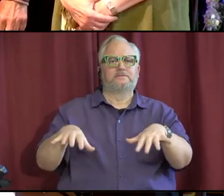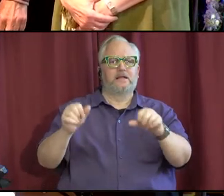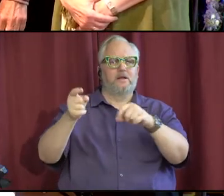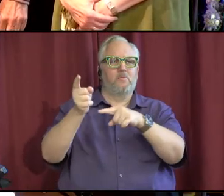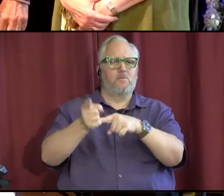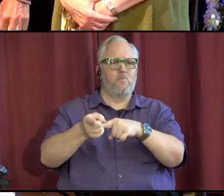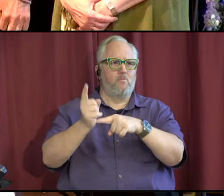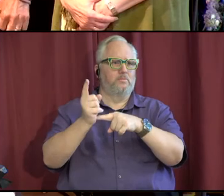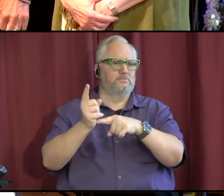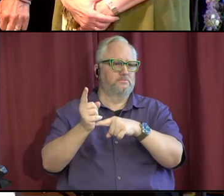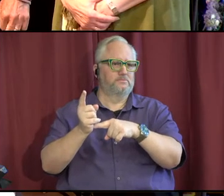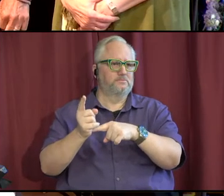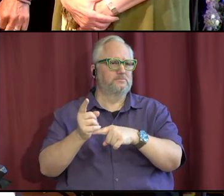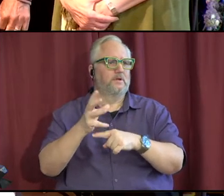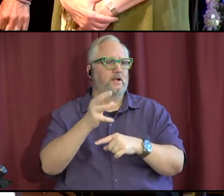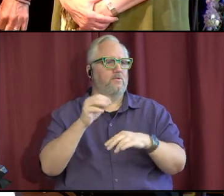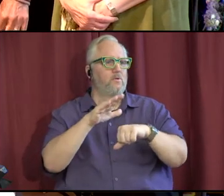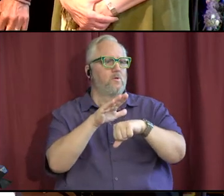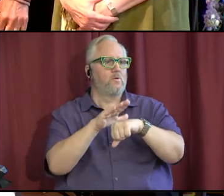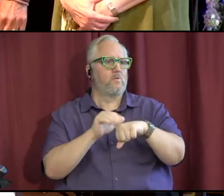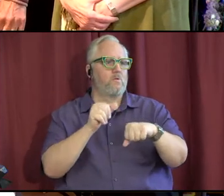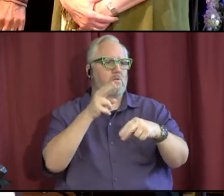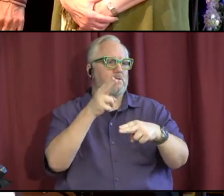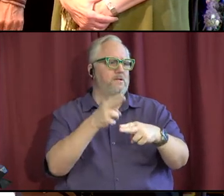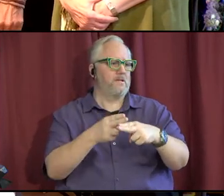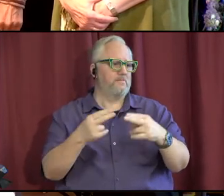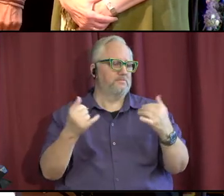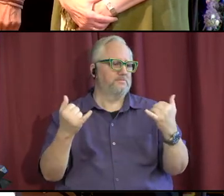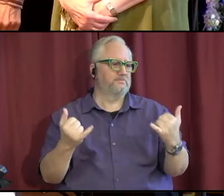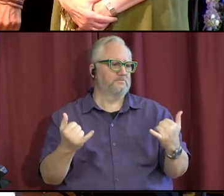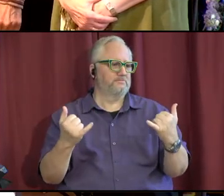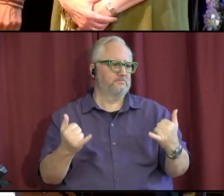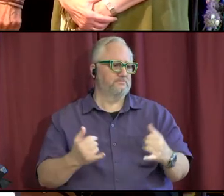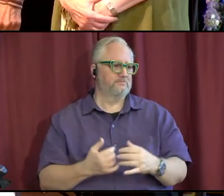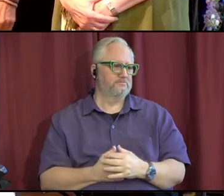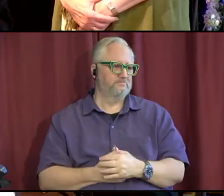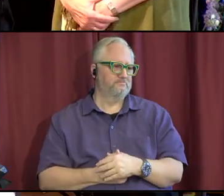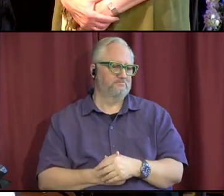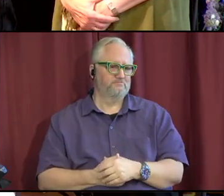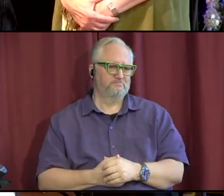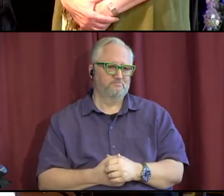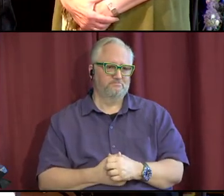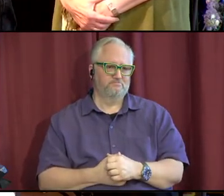moment and call them out now.